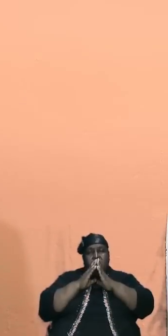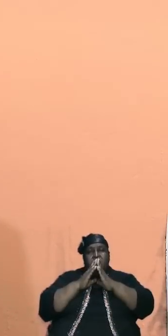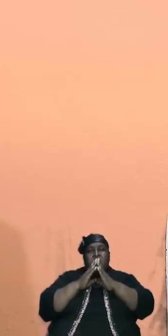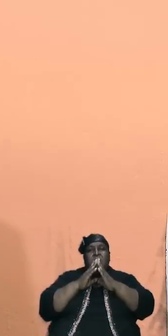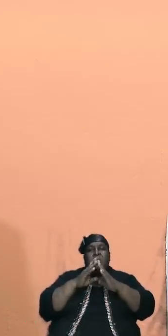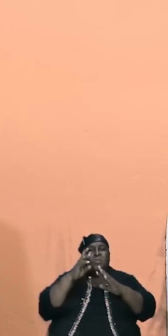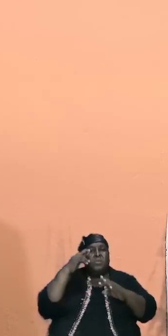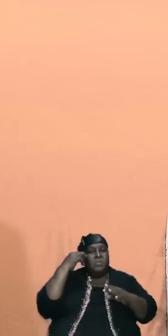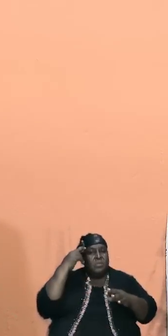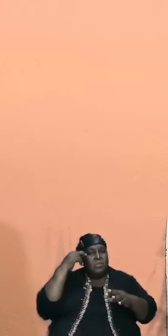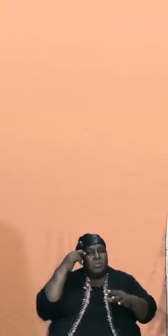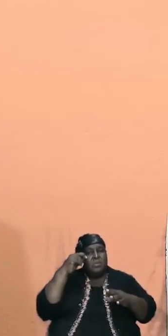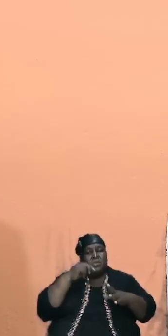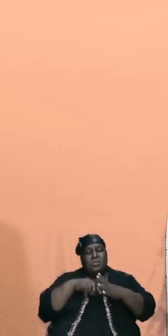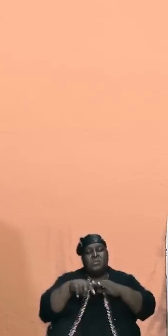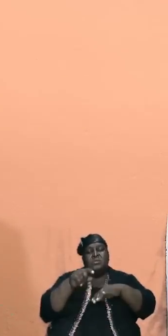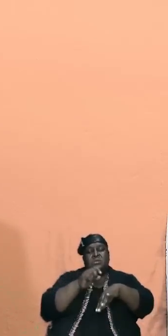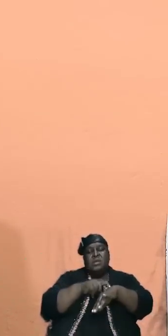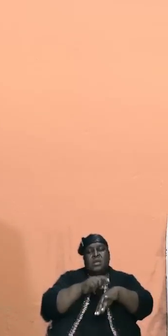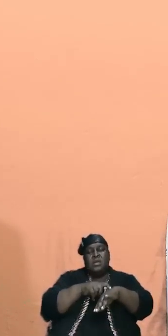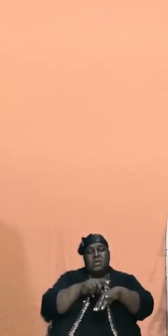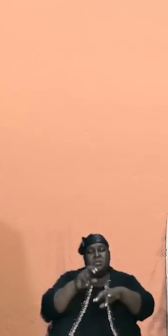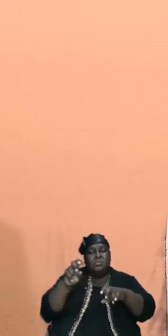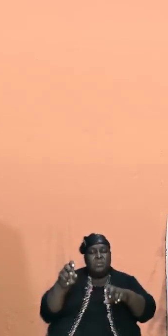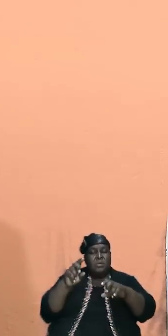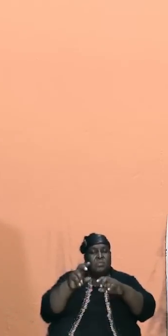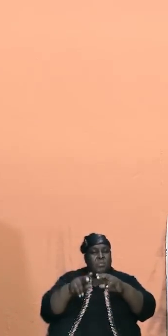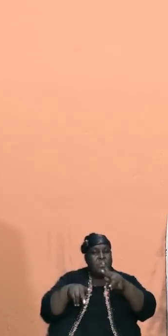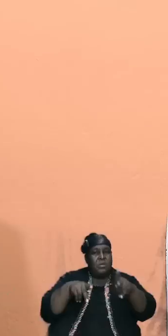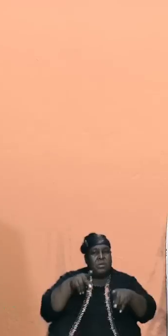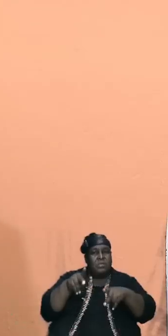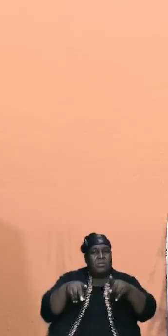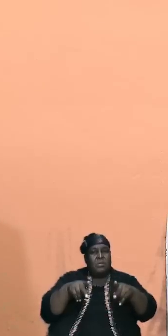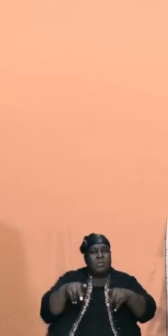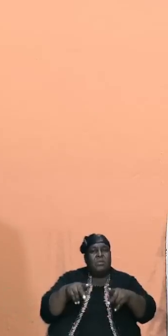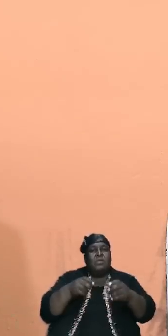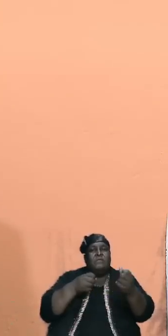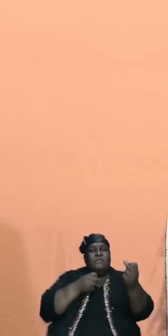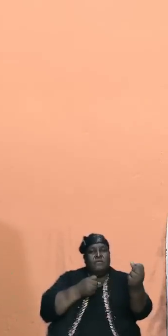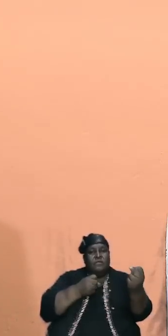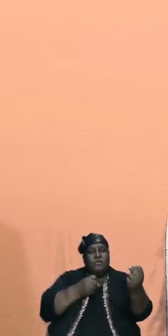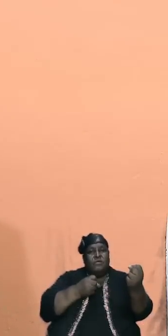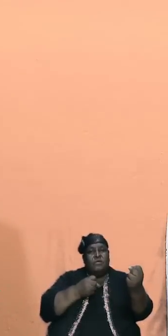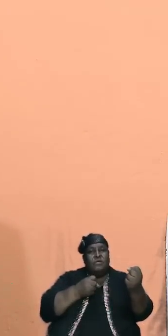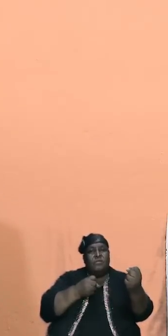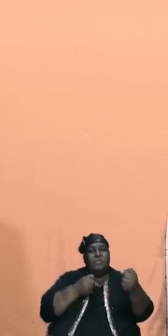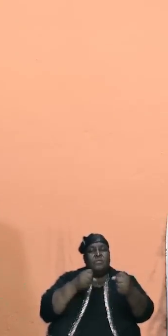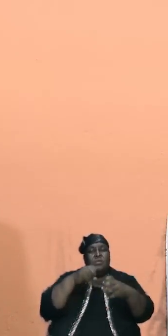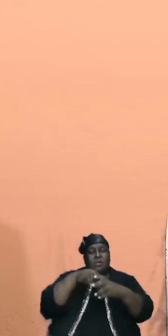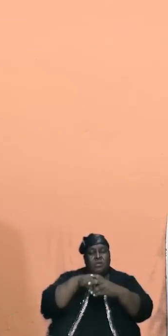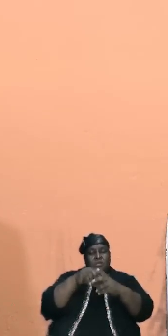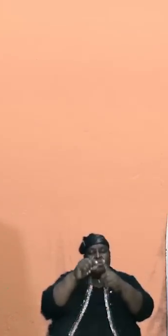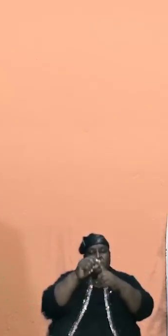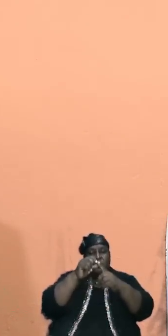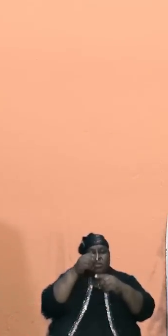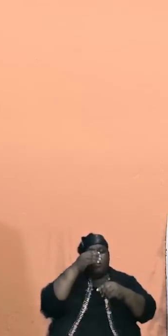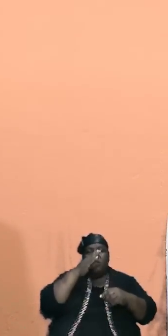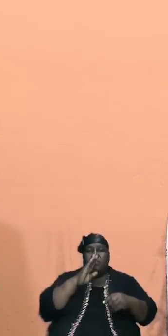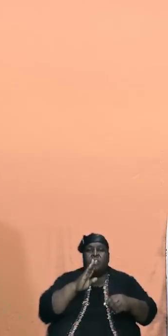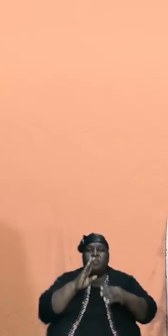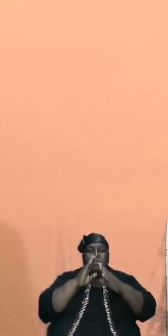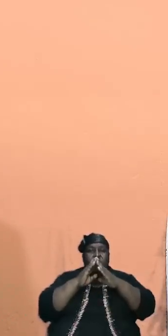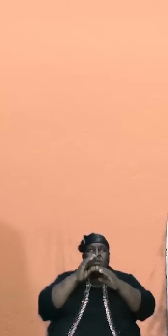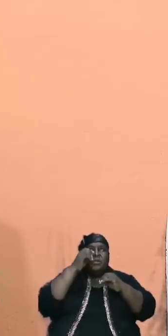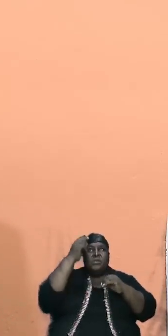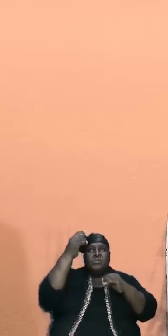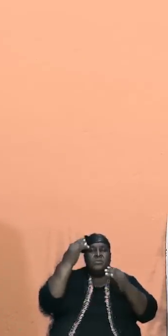realize, God, that in this season we need people who are solid, people who are grounded in the Word of God. And we ask you right now, Lord